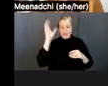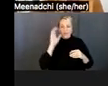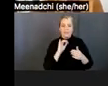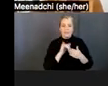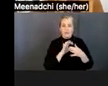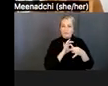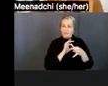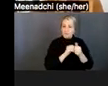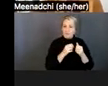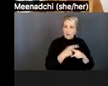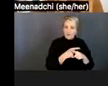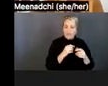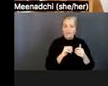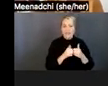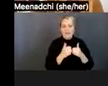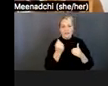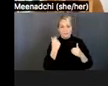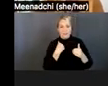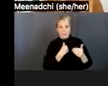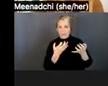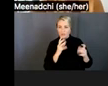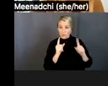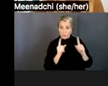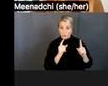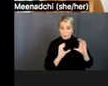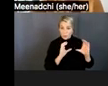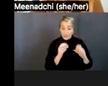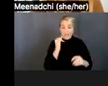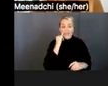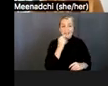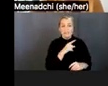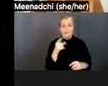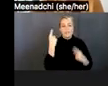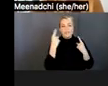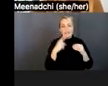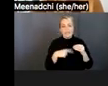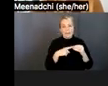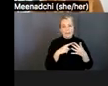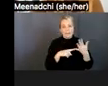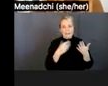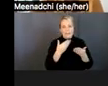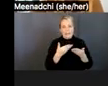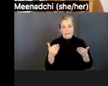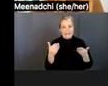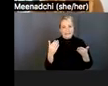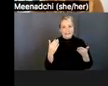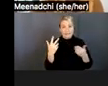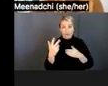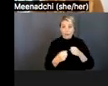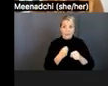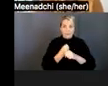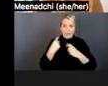conflict, understanding how we want to be in communication. If you are someone who has been thinking about these things for